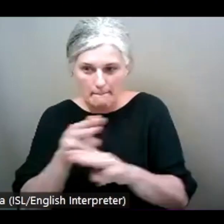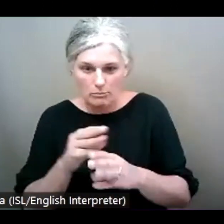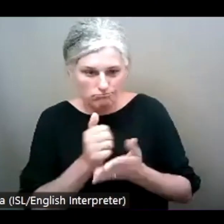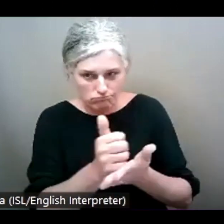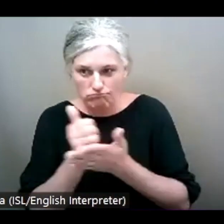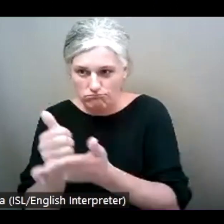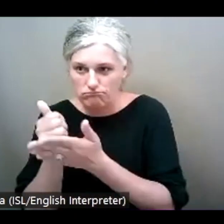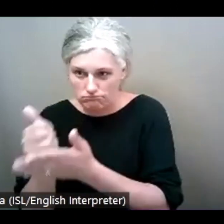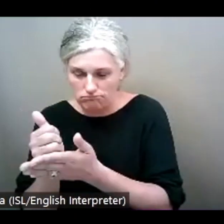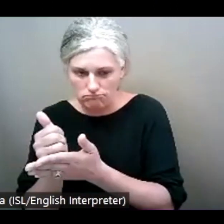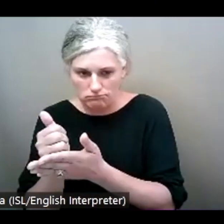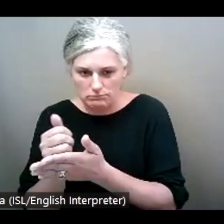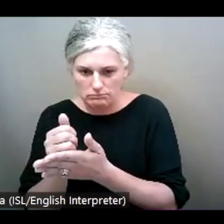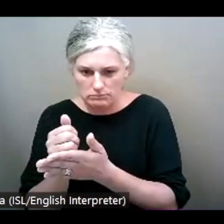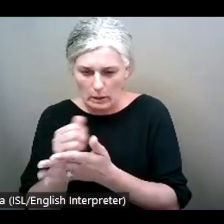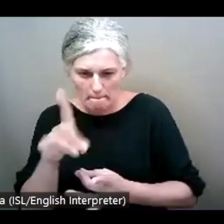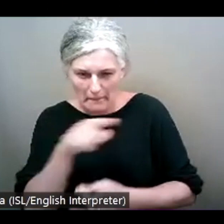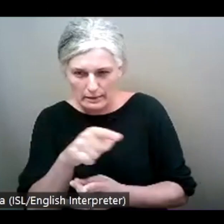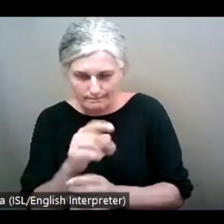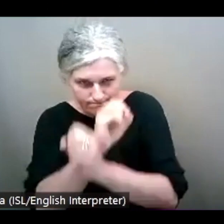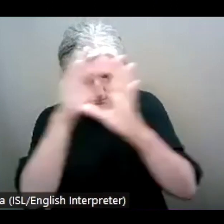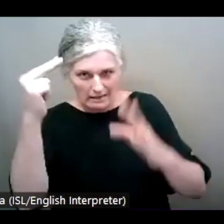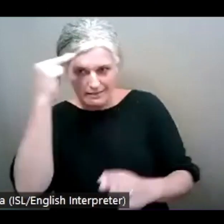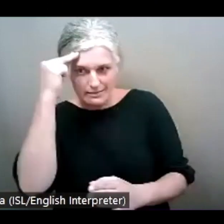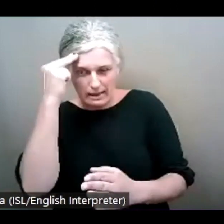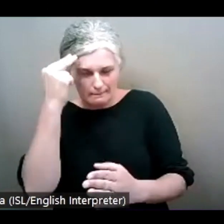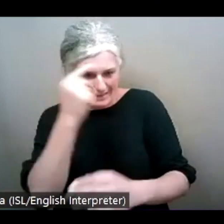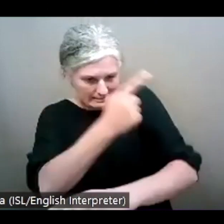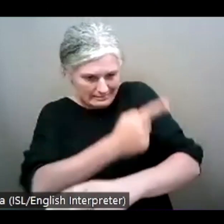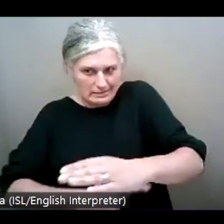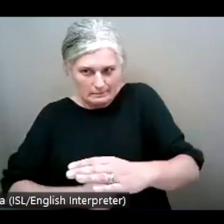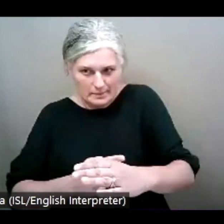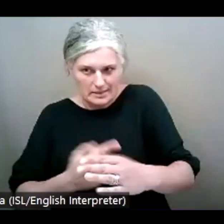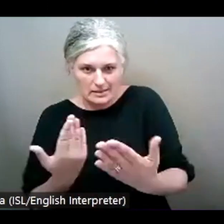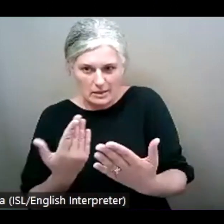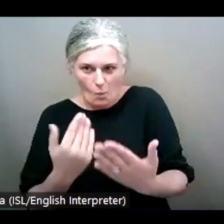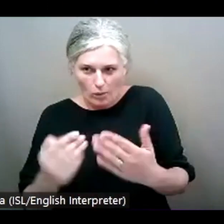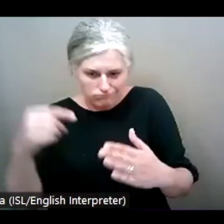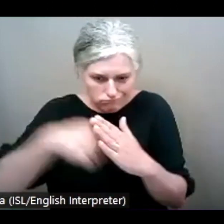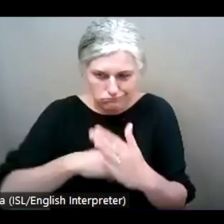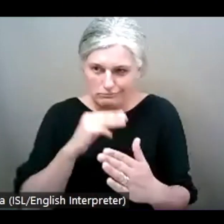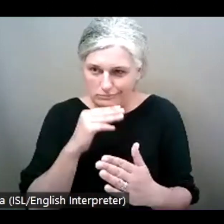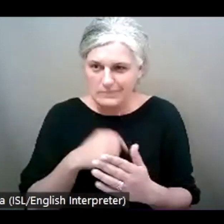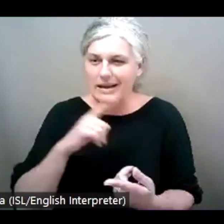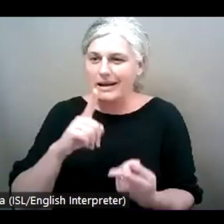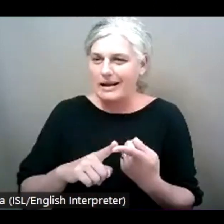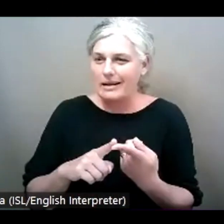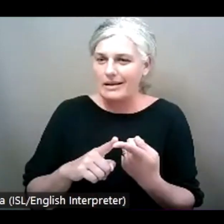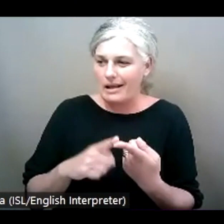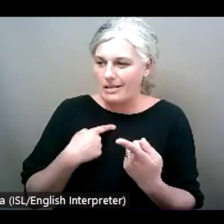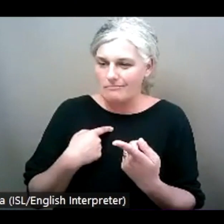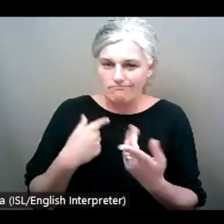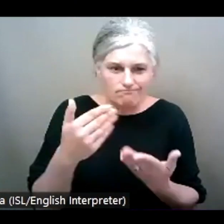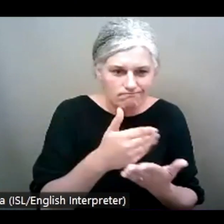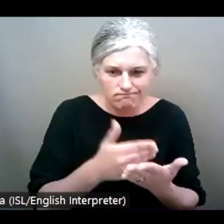to understand the social model of disability and to kind of get the services that